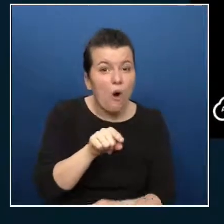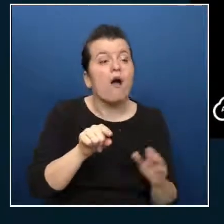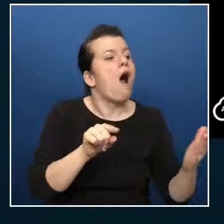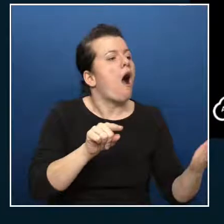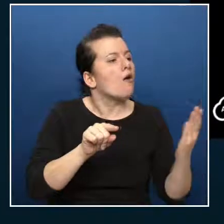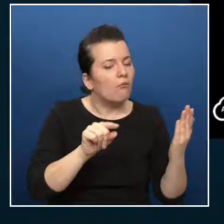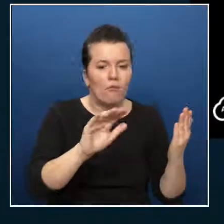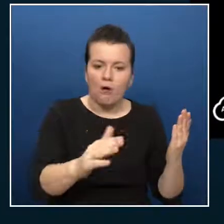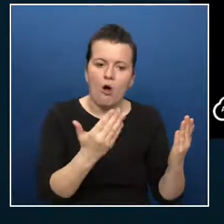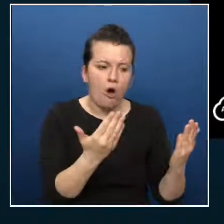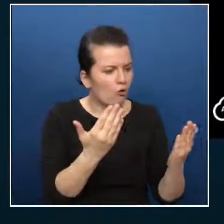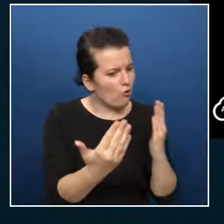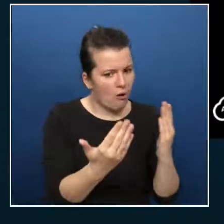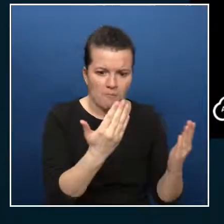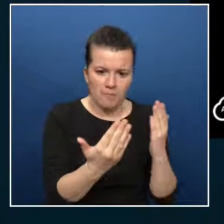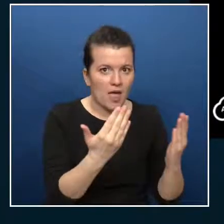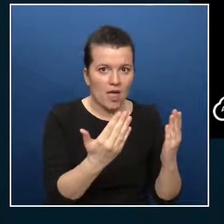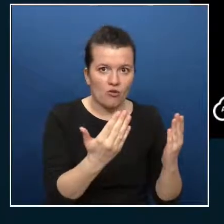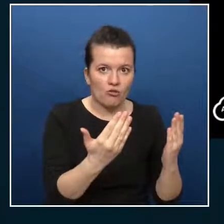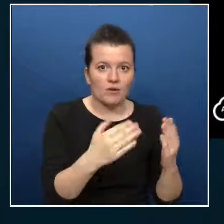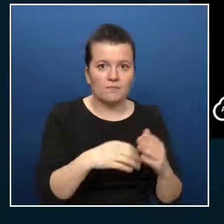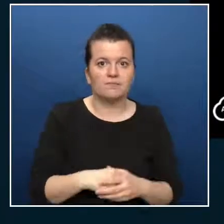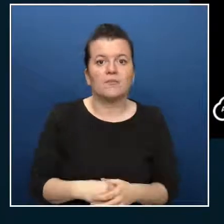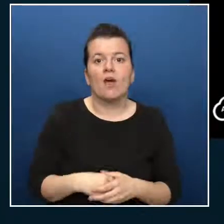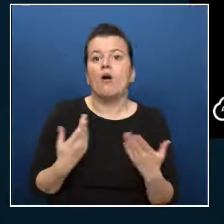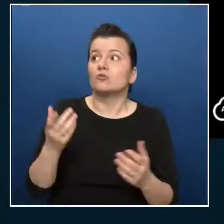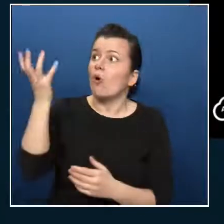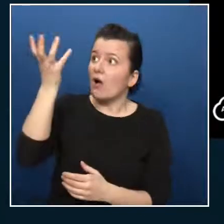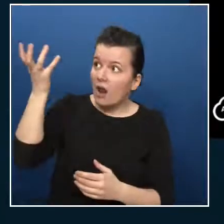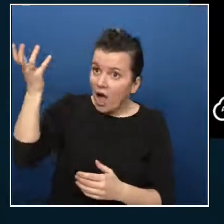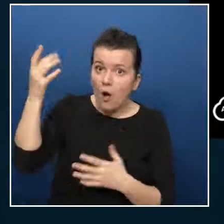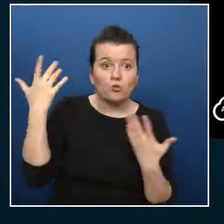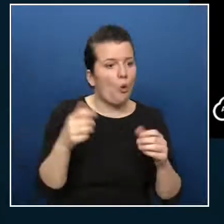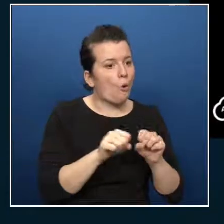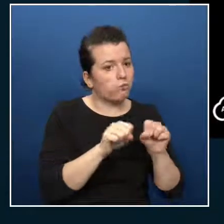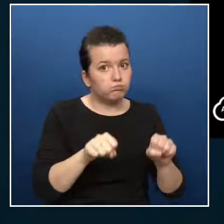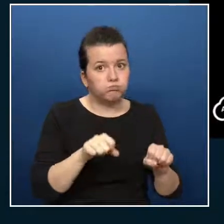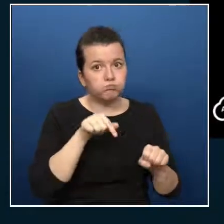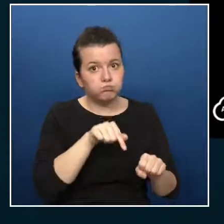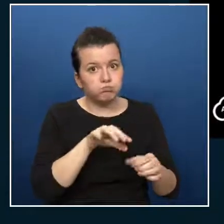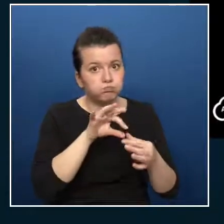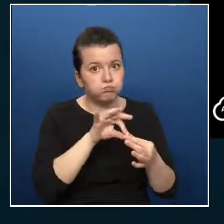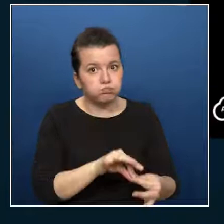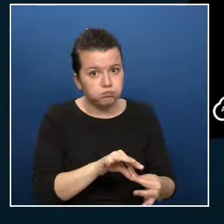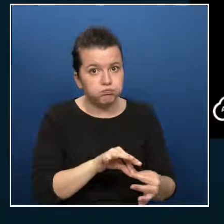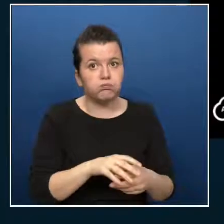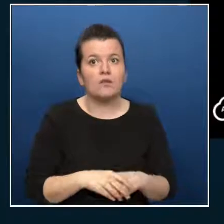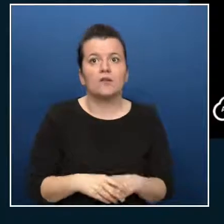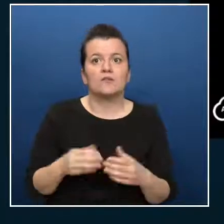the on-premises costs as well as your probability